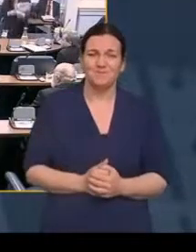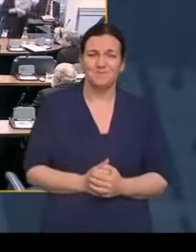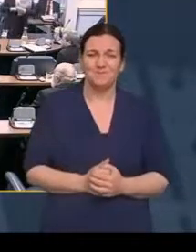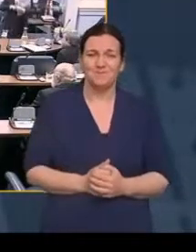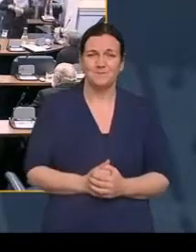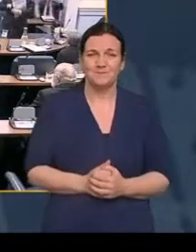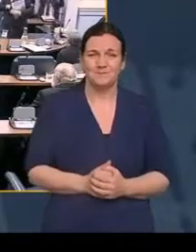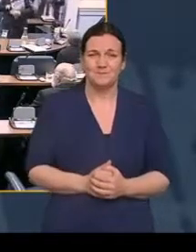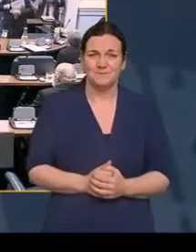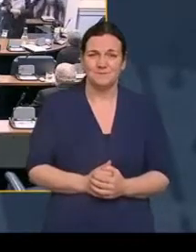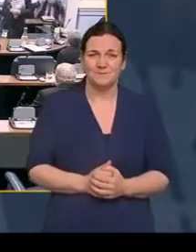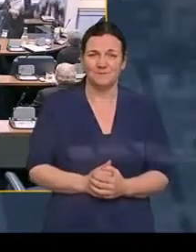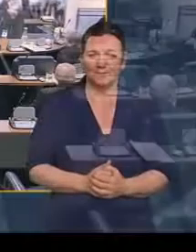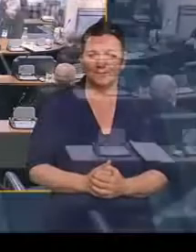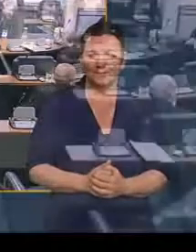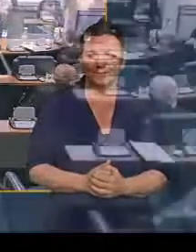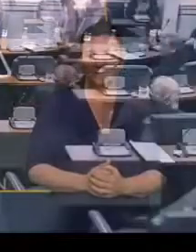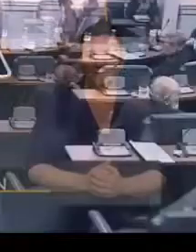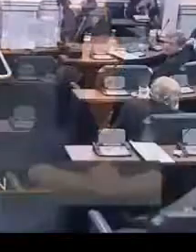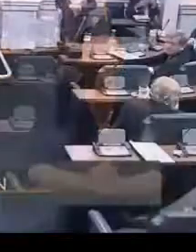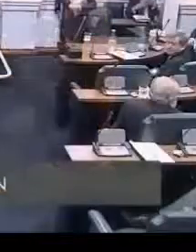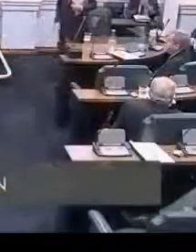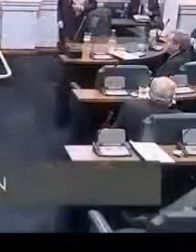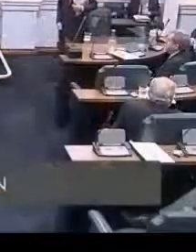going on to item number 3.